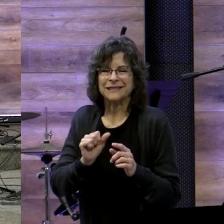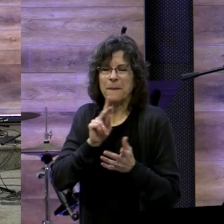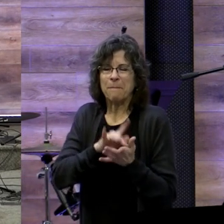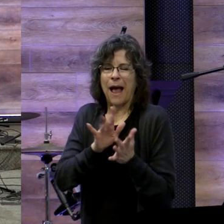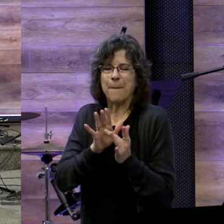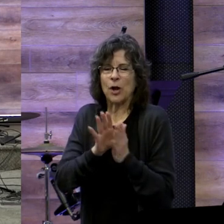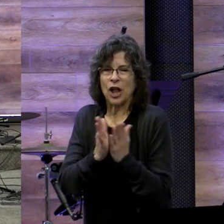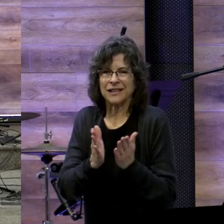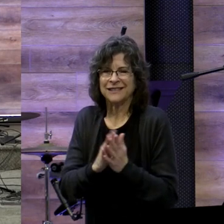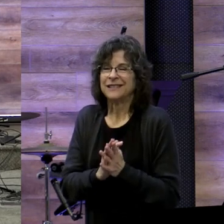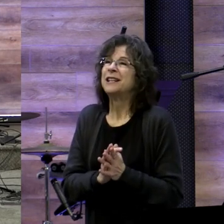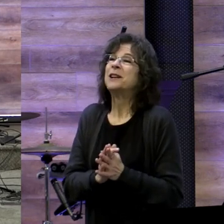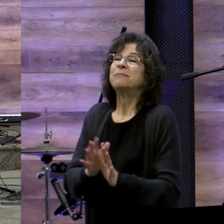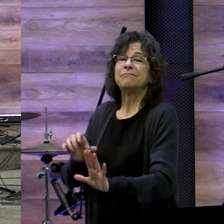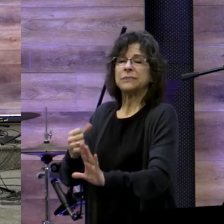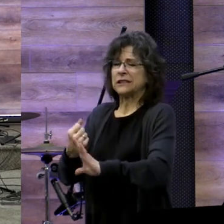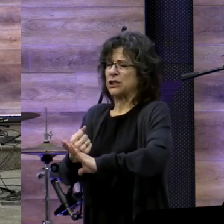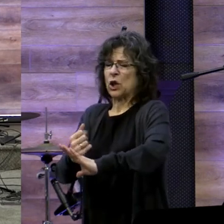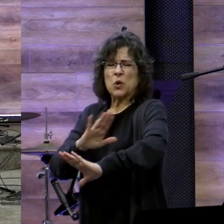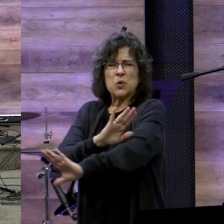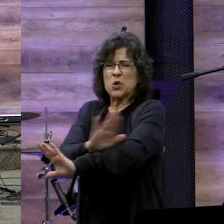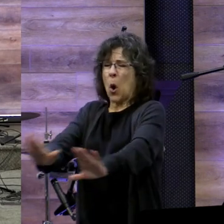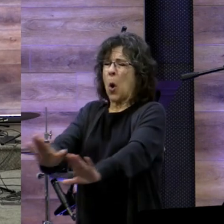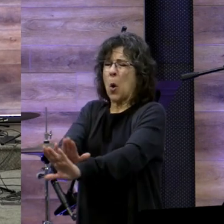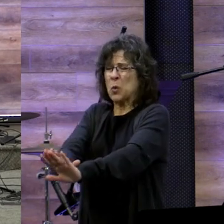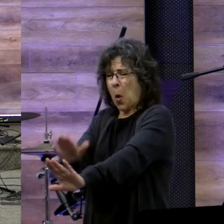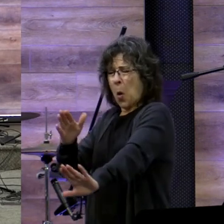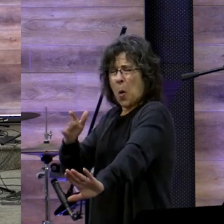Don't open that. He's been in there 4 days.